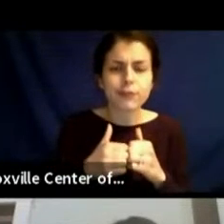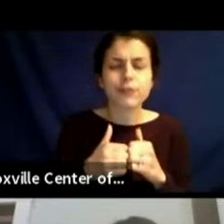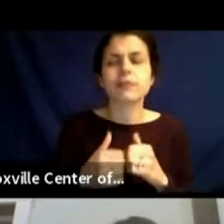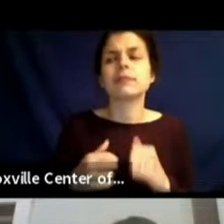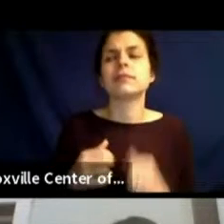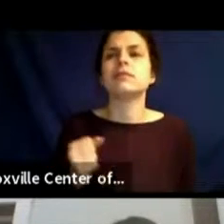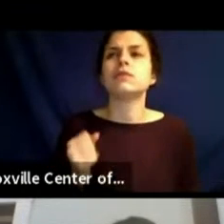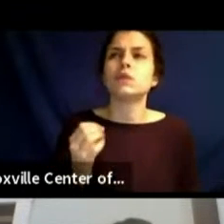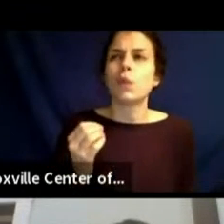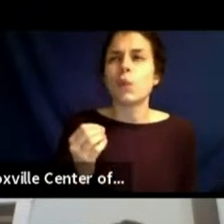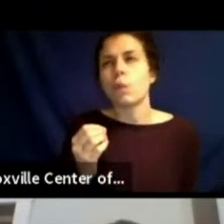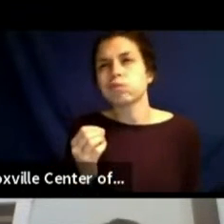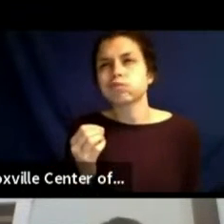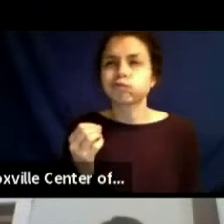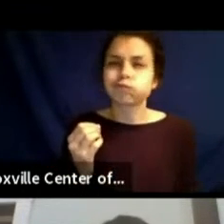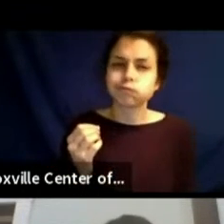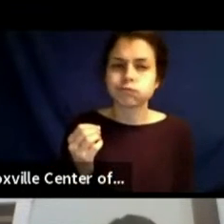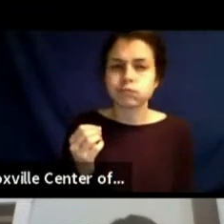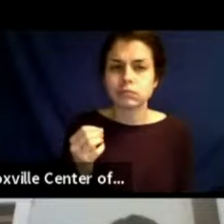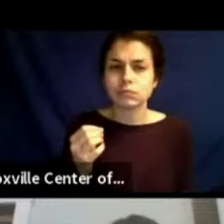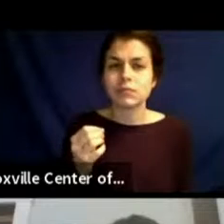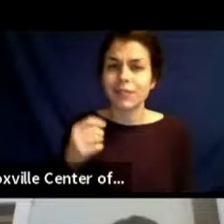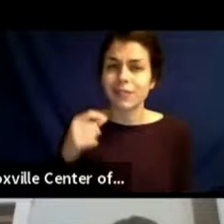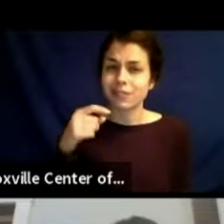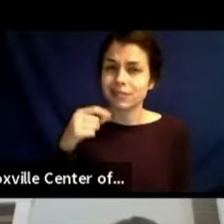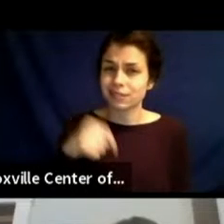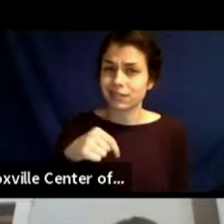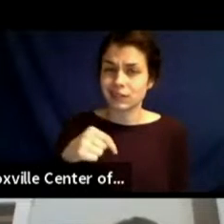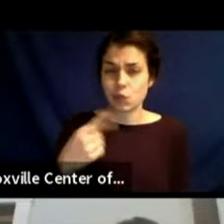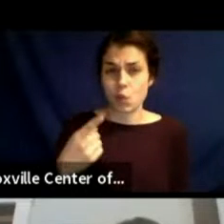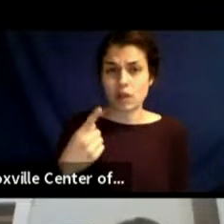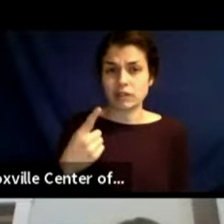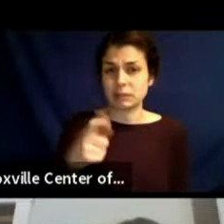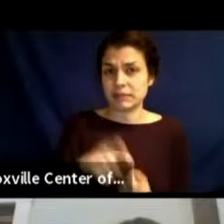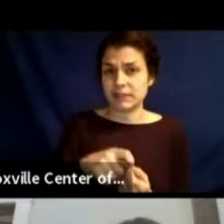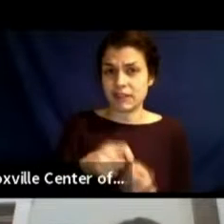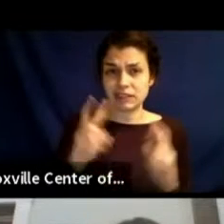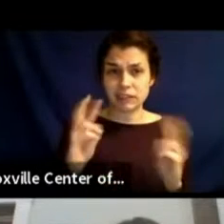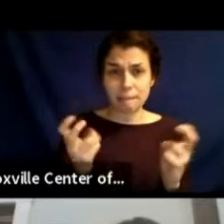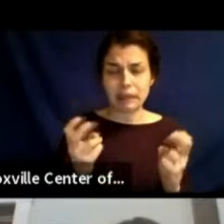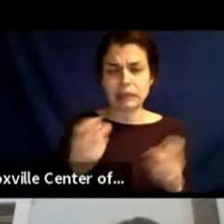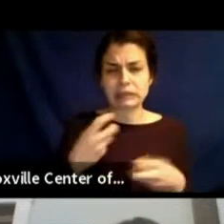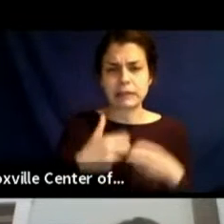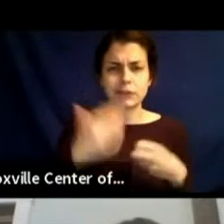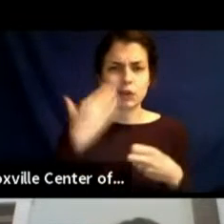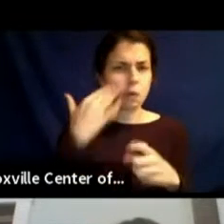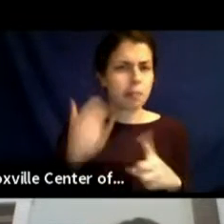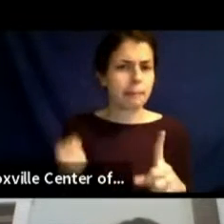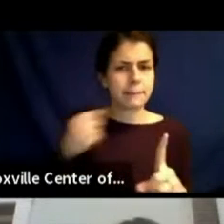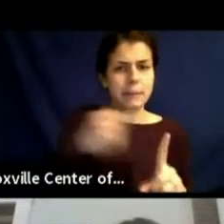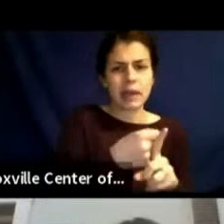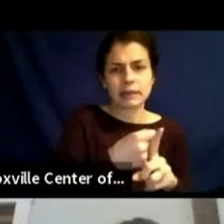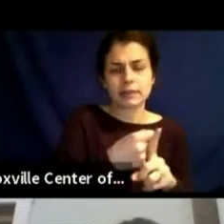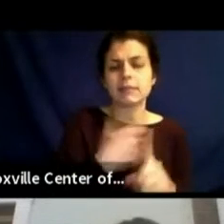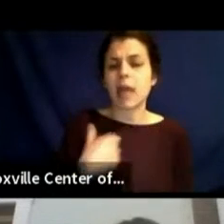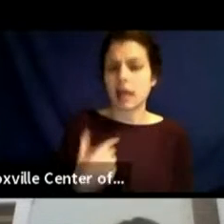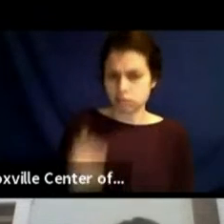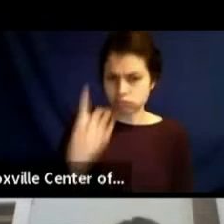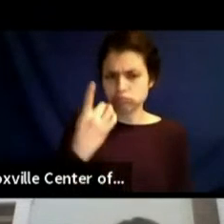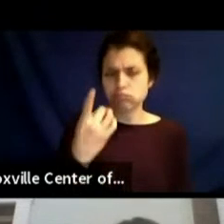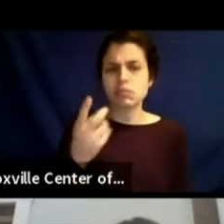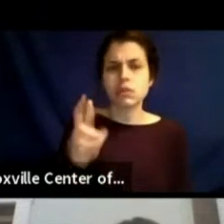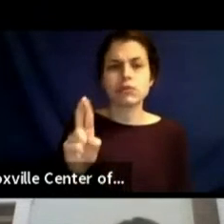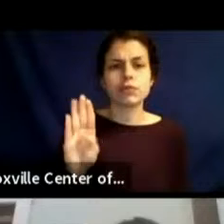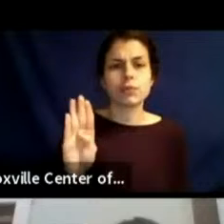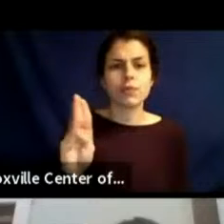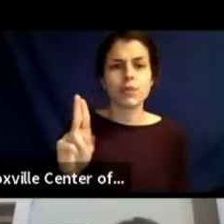so this one's hard to know what the impact is. I certainly understand what Dr. Buchanan is saying, in